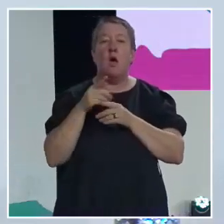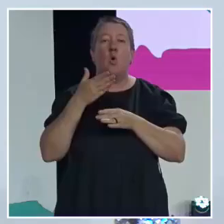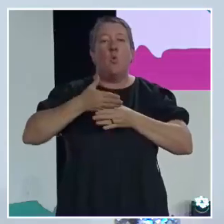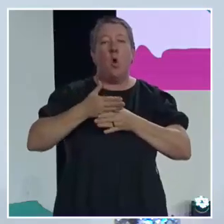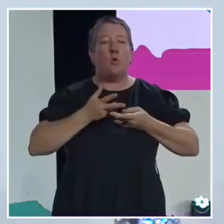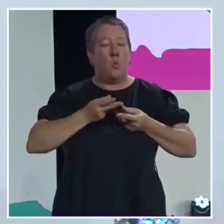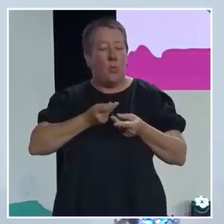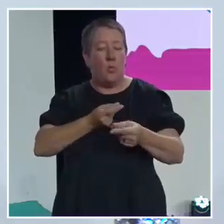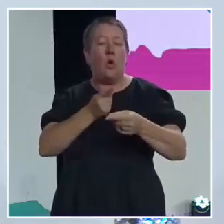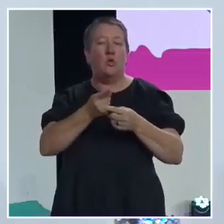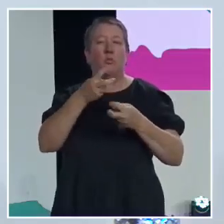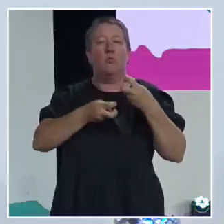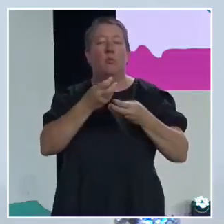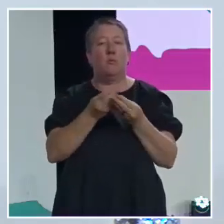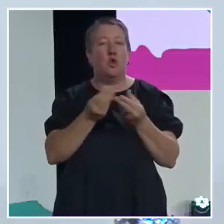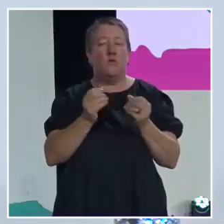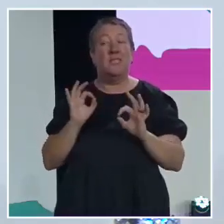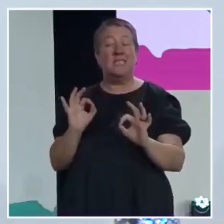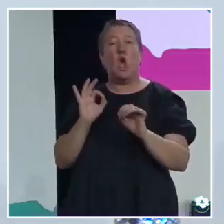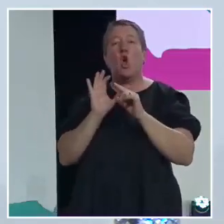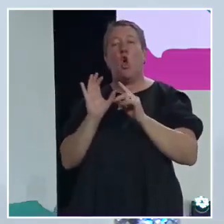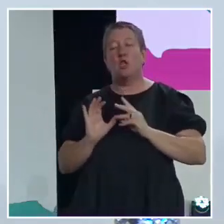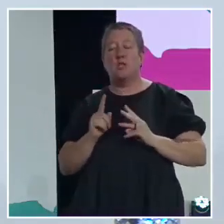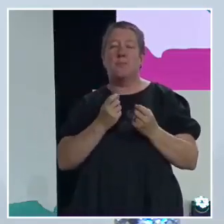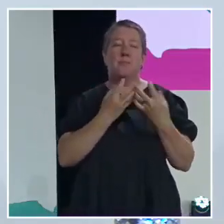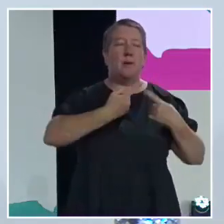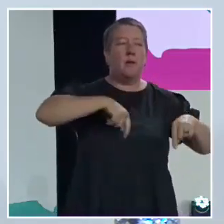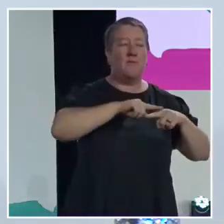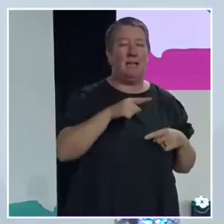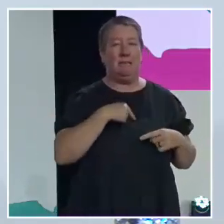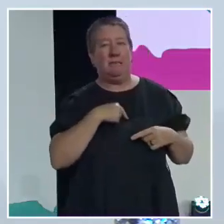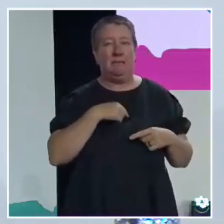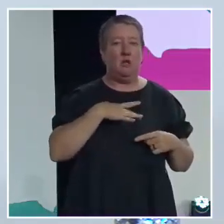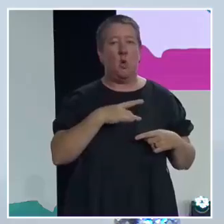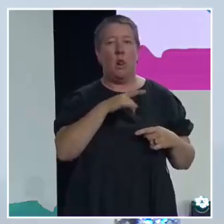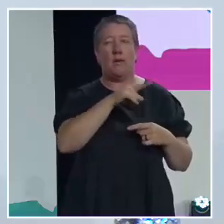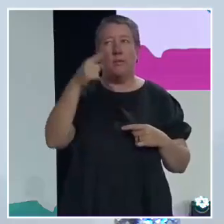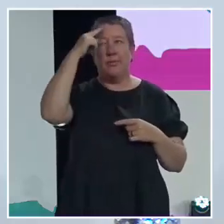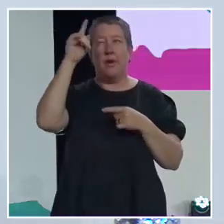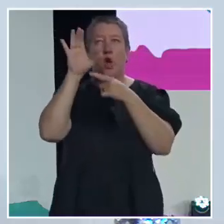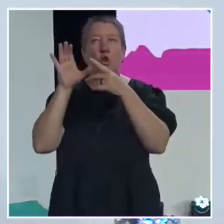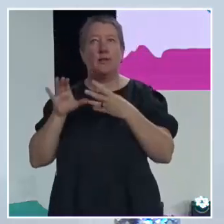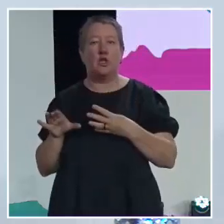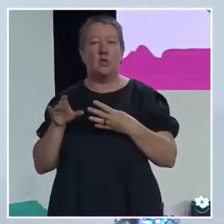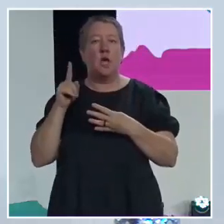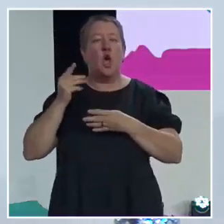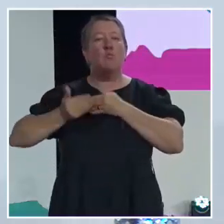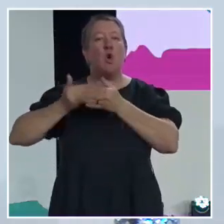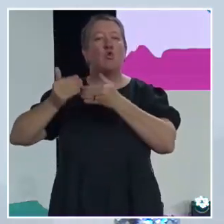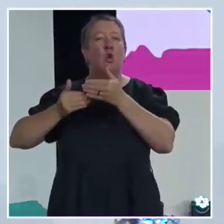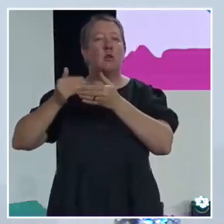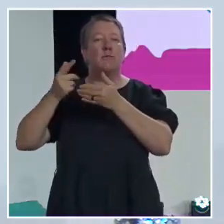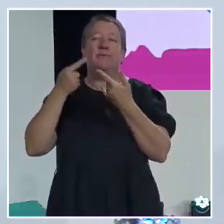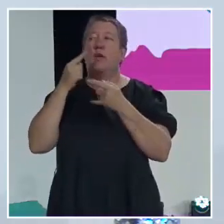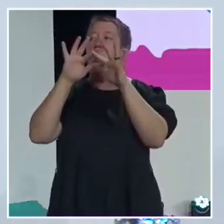And that conditionality, a lot of us don't like that word because it's kind of a traumatic word that makes us think of the conditions, the regressive conditions set by, say, the